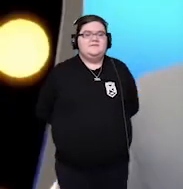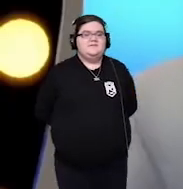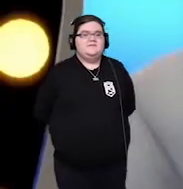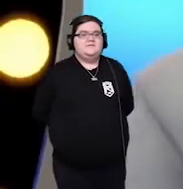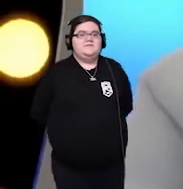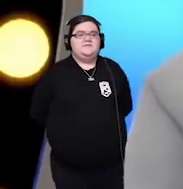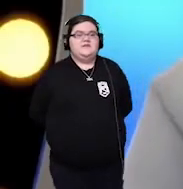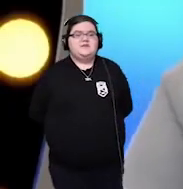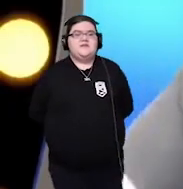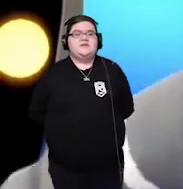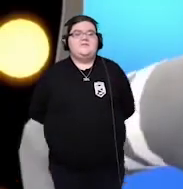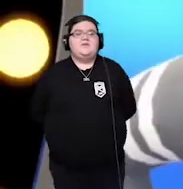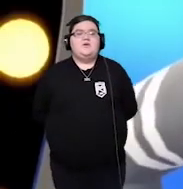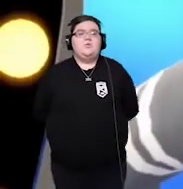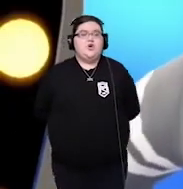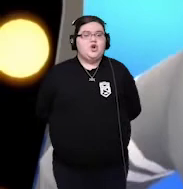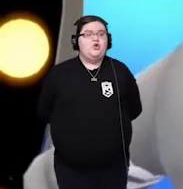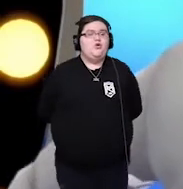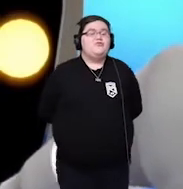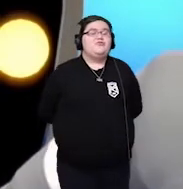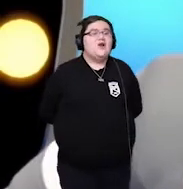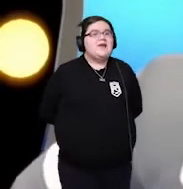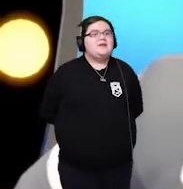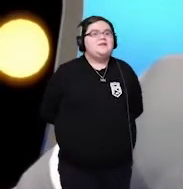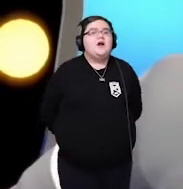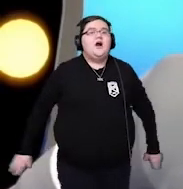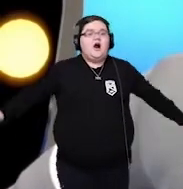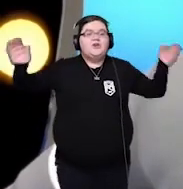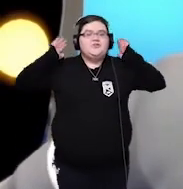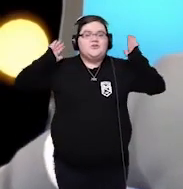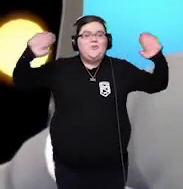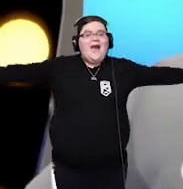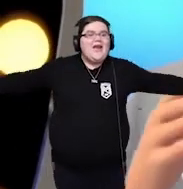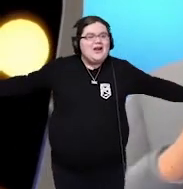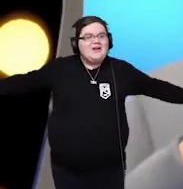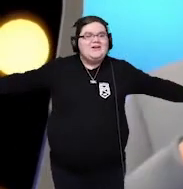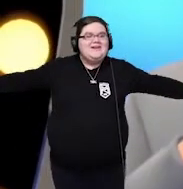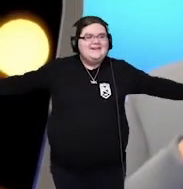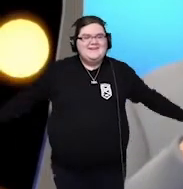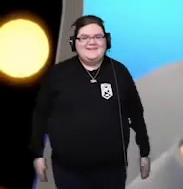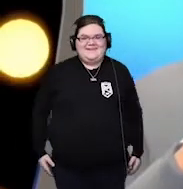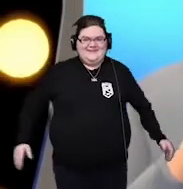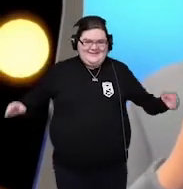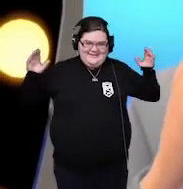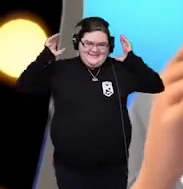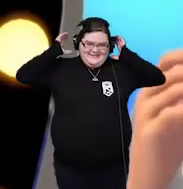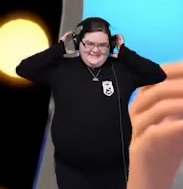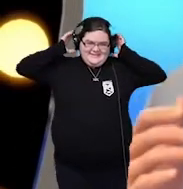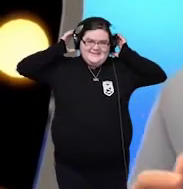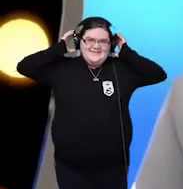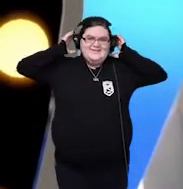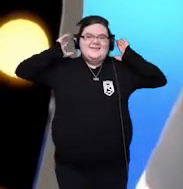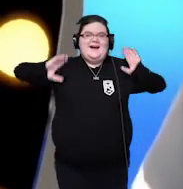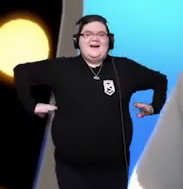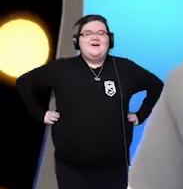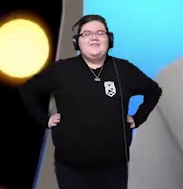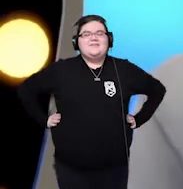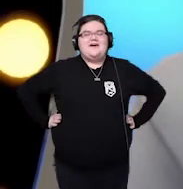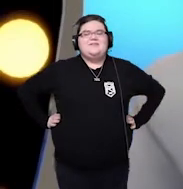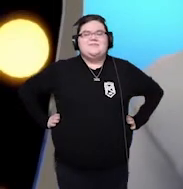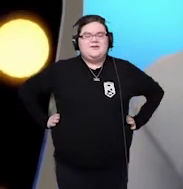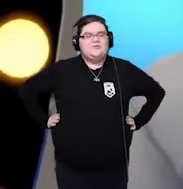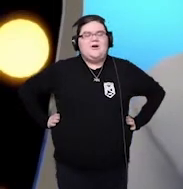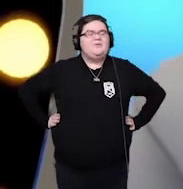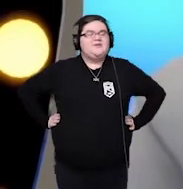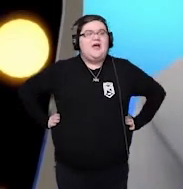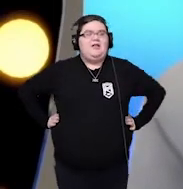it? It says give you a word or phrase. Underwear. Wait, underemployment. What? I know that's